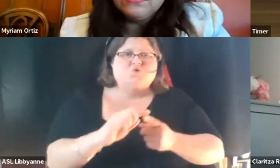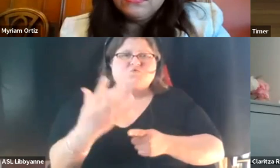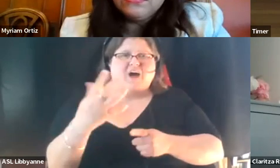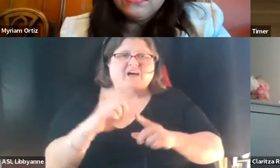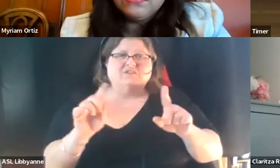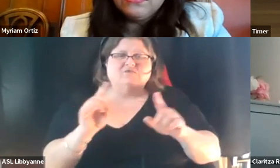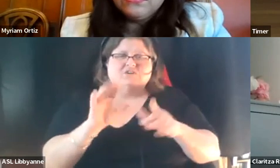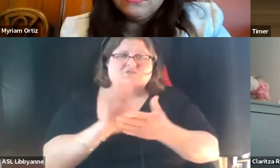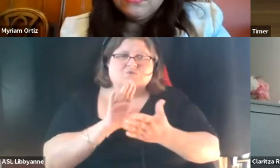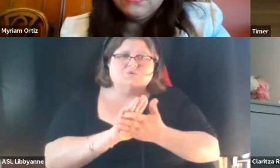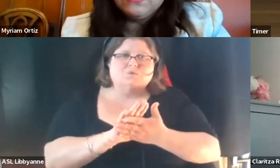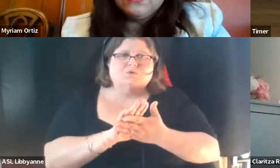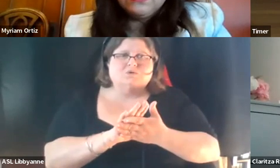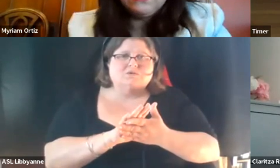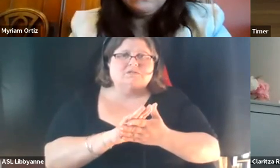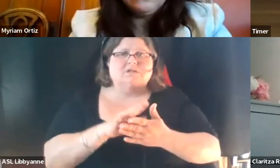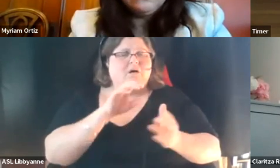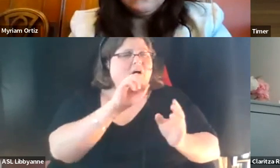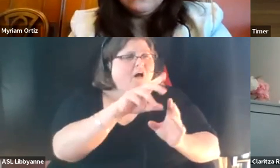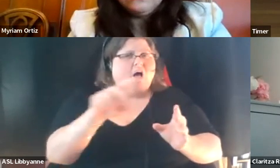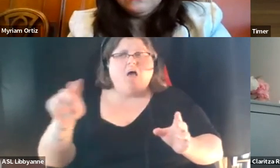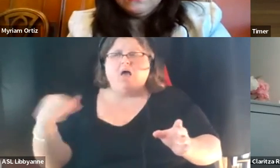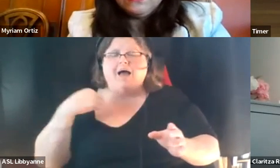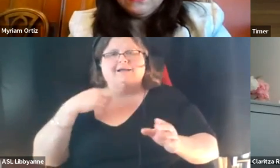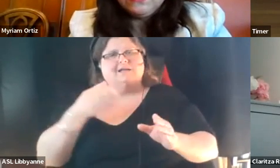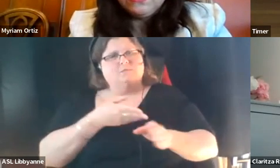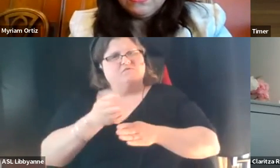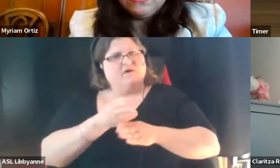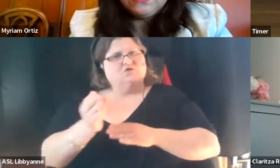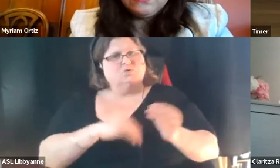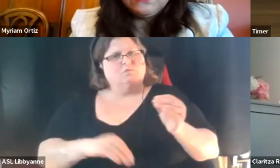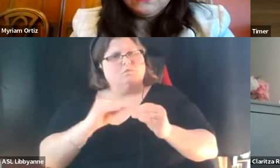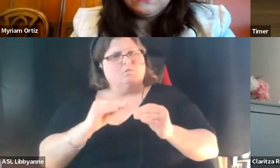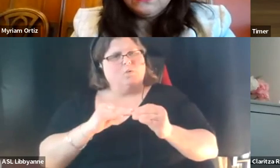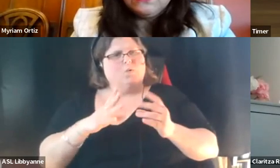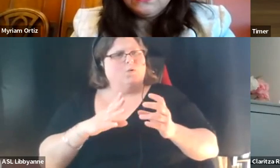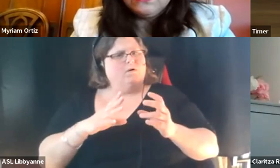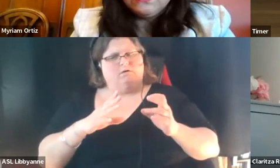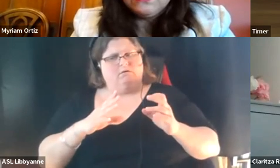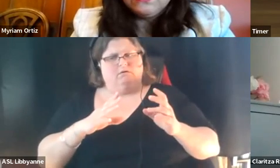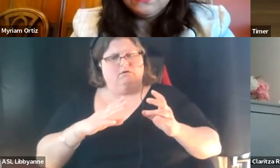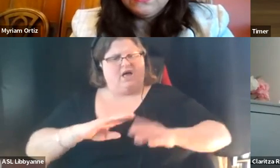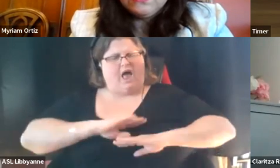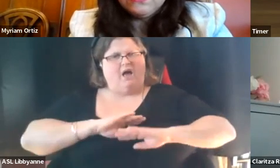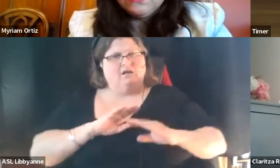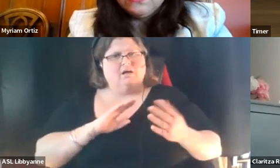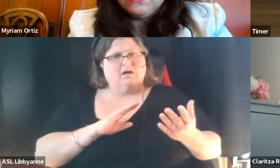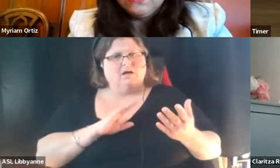un profesional más adecuado cuando me hagan el IP, y una traducción correcta. Muchas